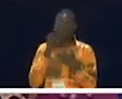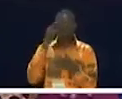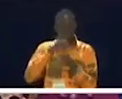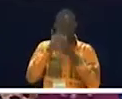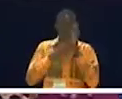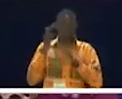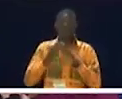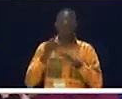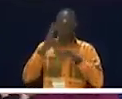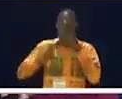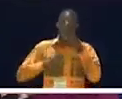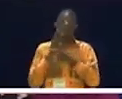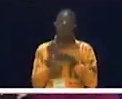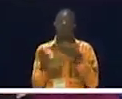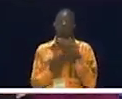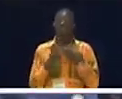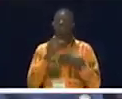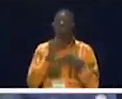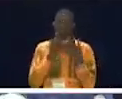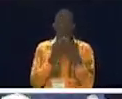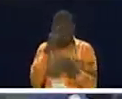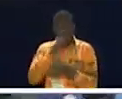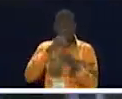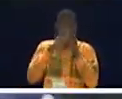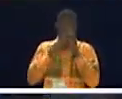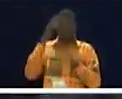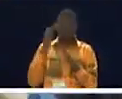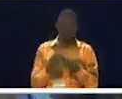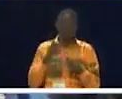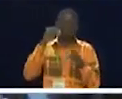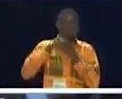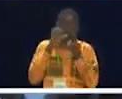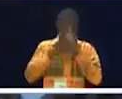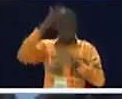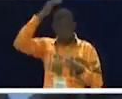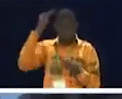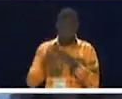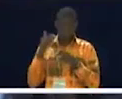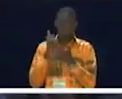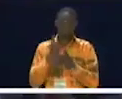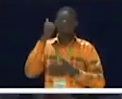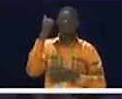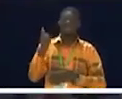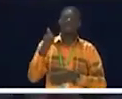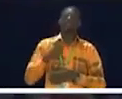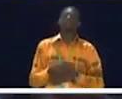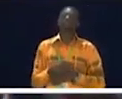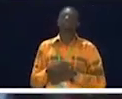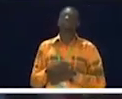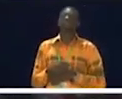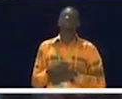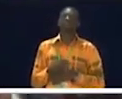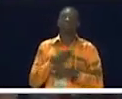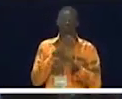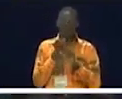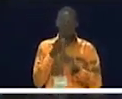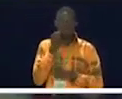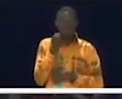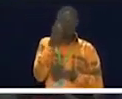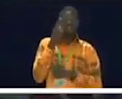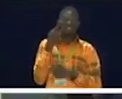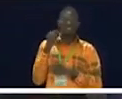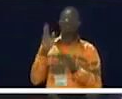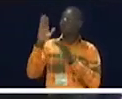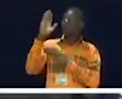I said the World Bank is waiting for you. In the name of Jesus. When you understand the